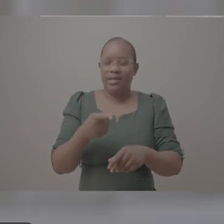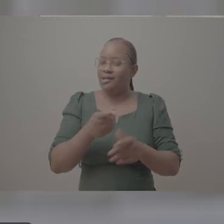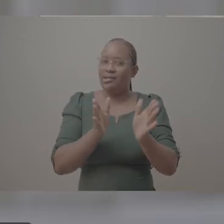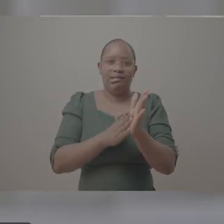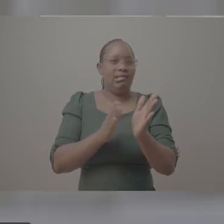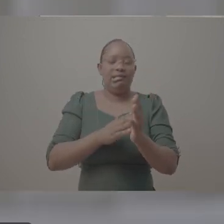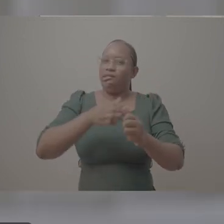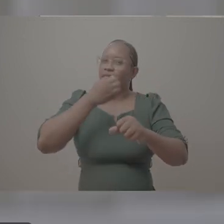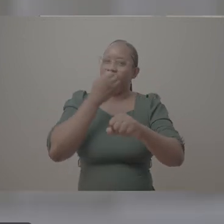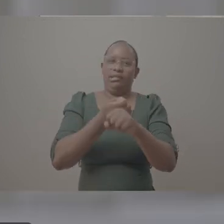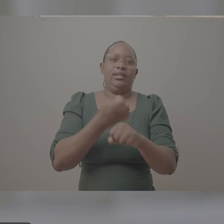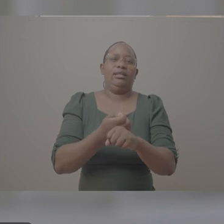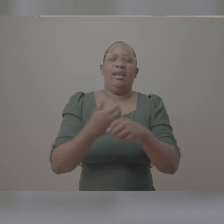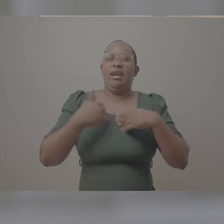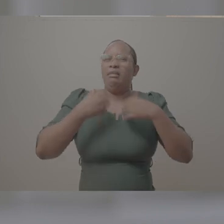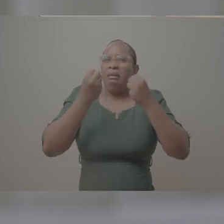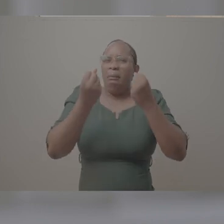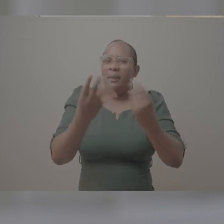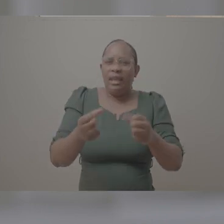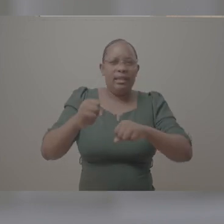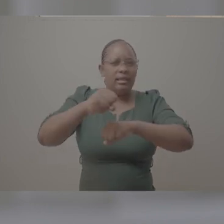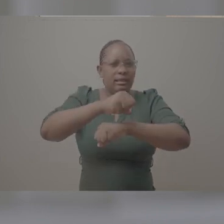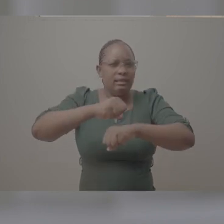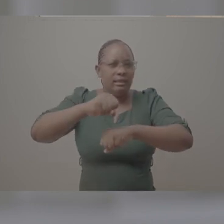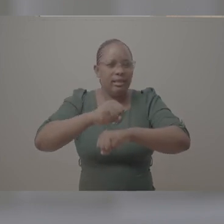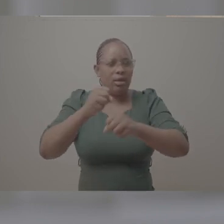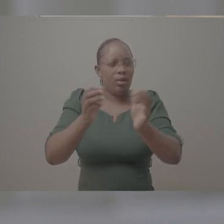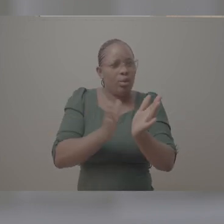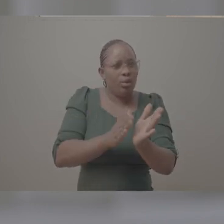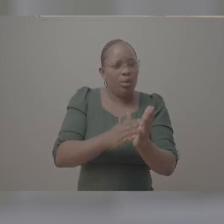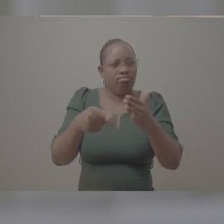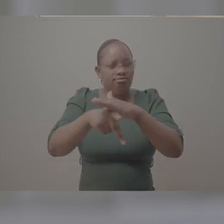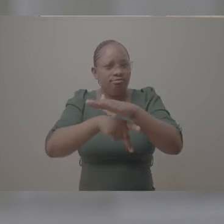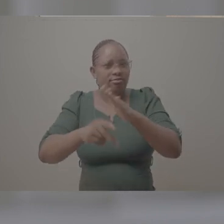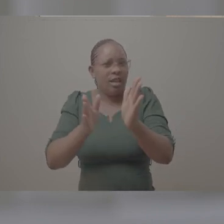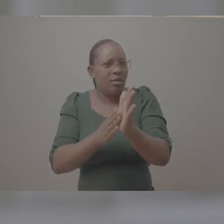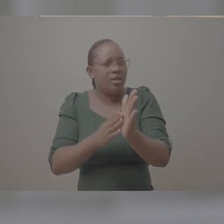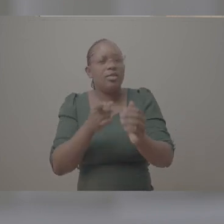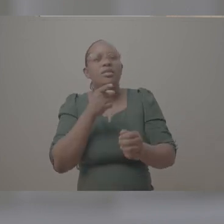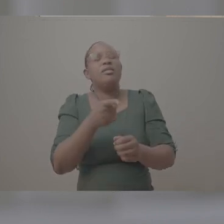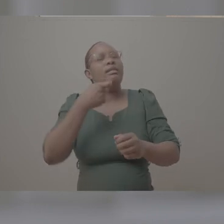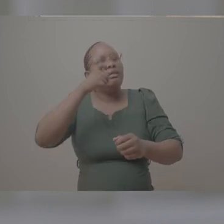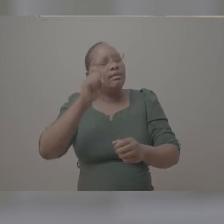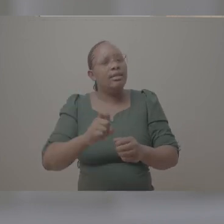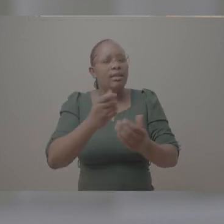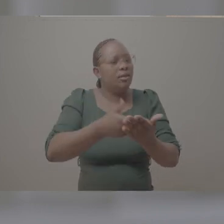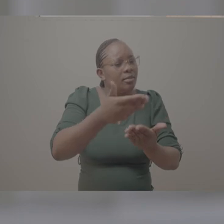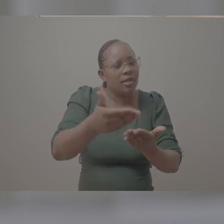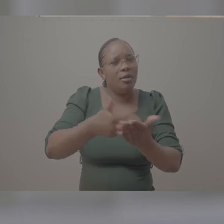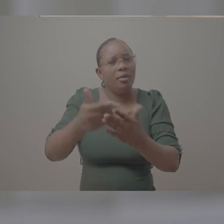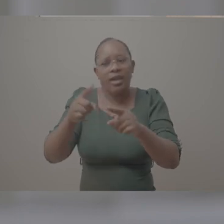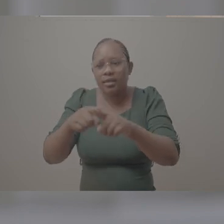the schools, it is the biggest problem. We have so many secondary schools, we have so many primary schools. They have to